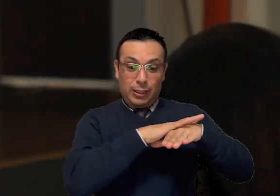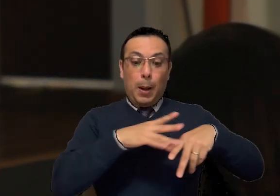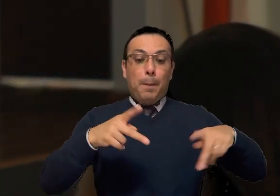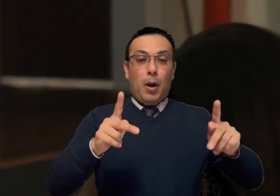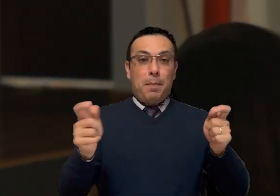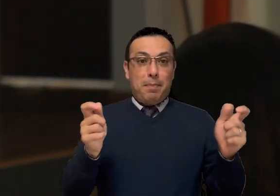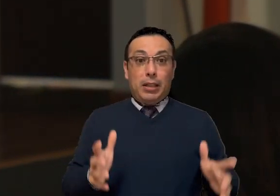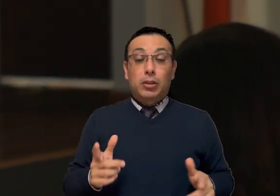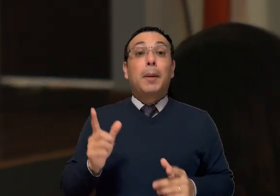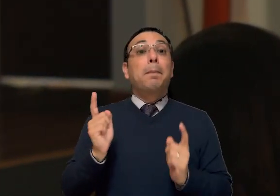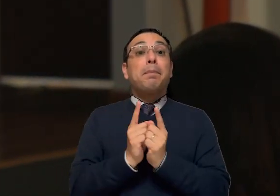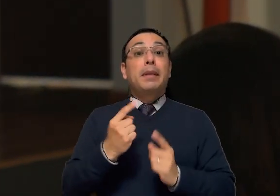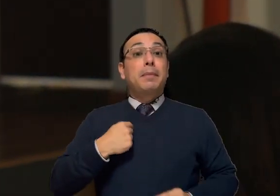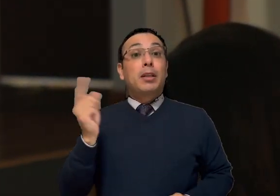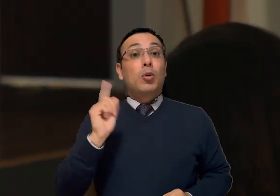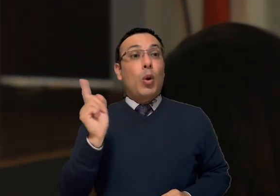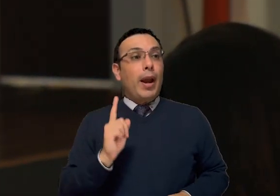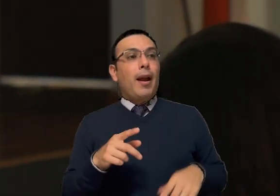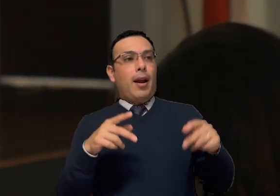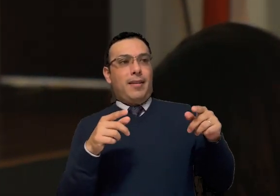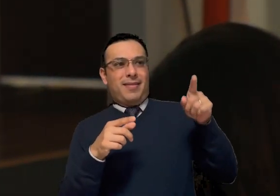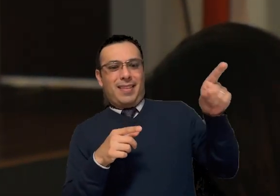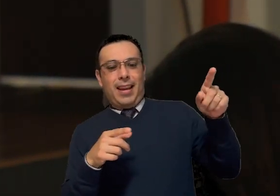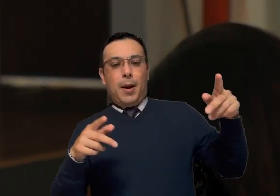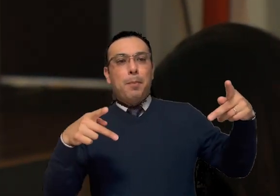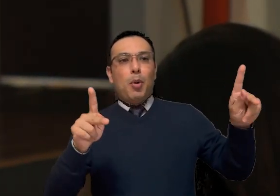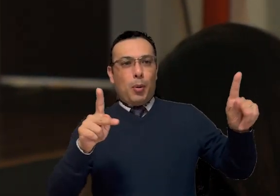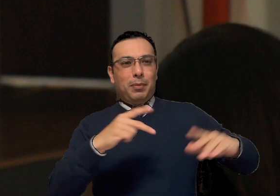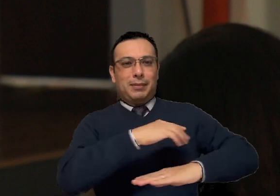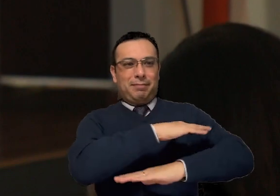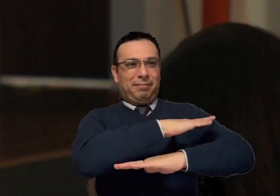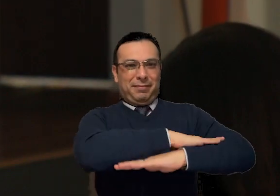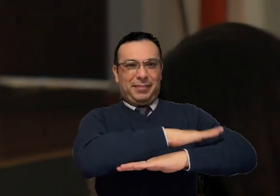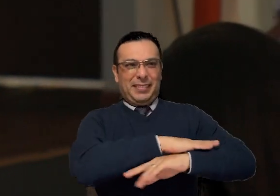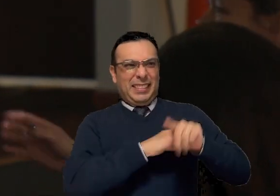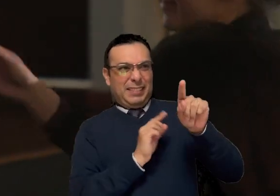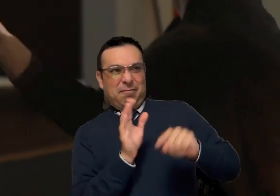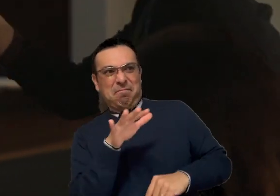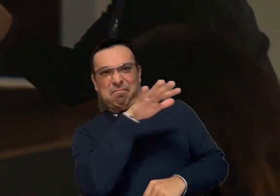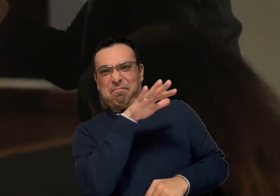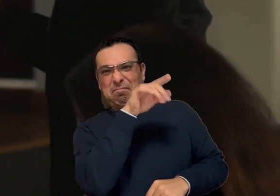permitting station over in that direction in the room. Thank you.